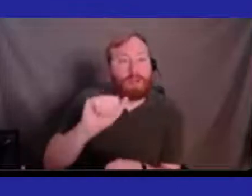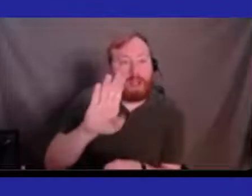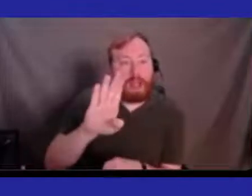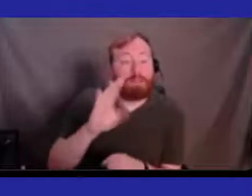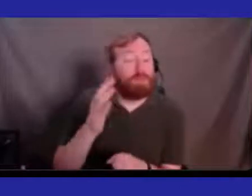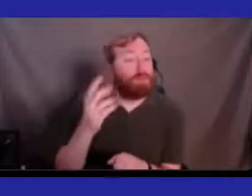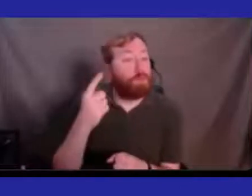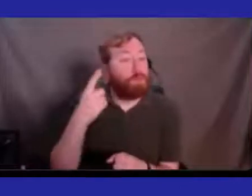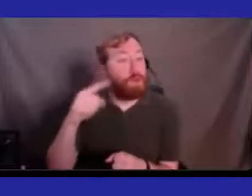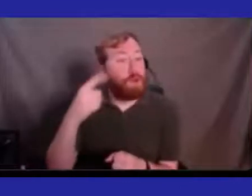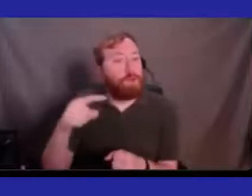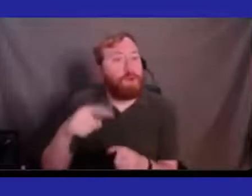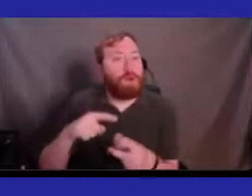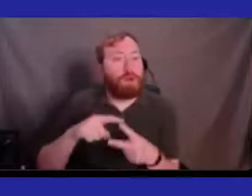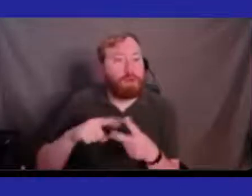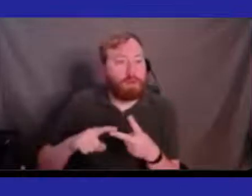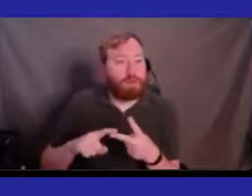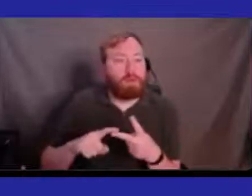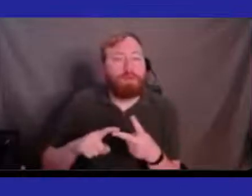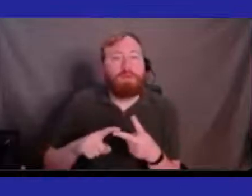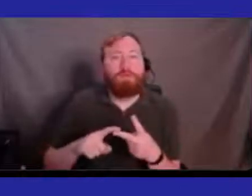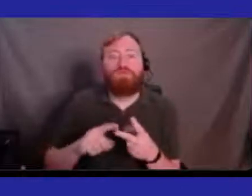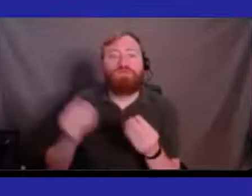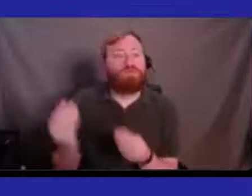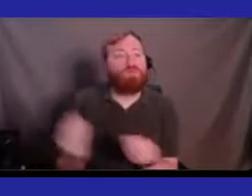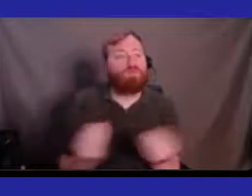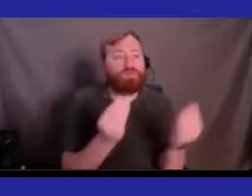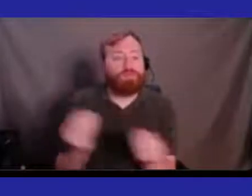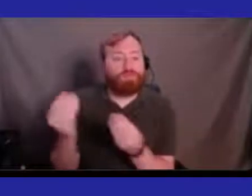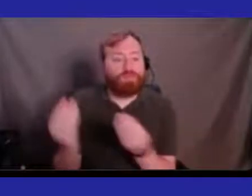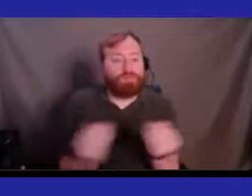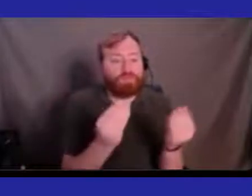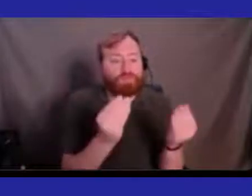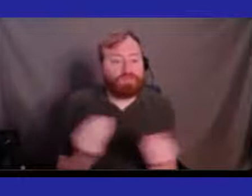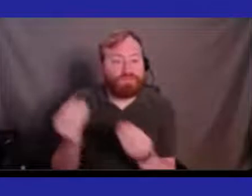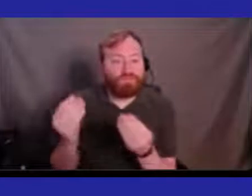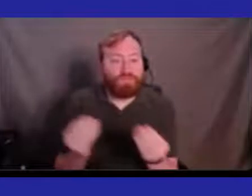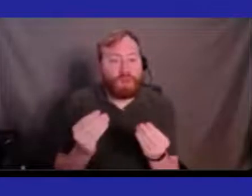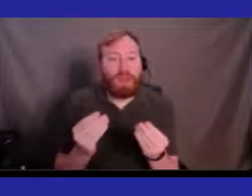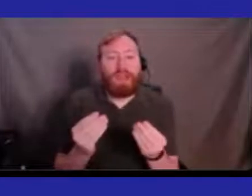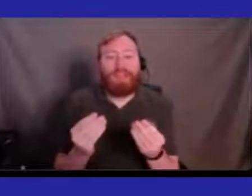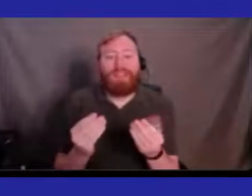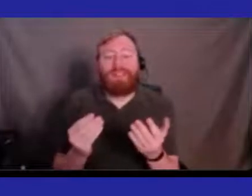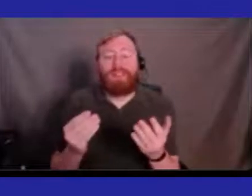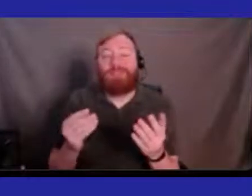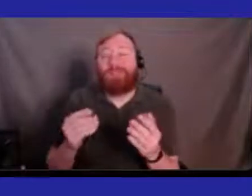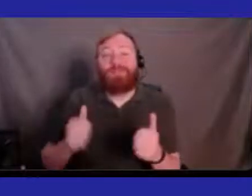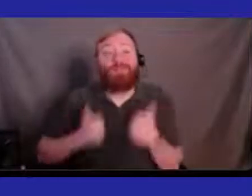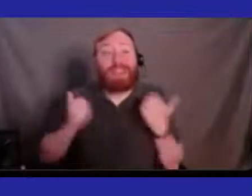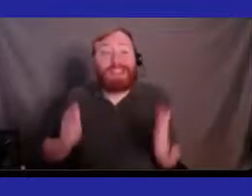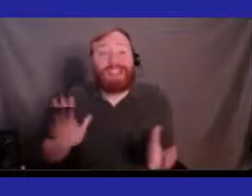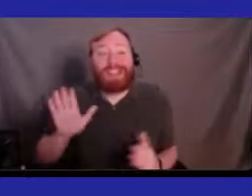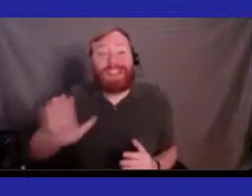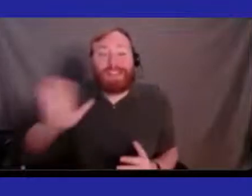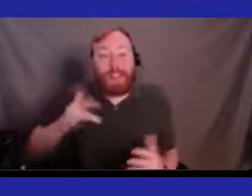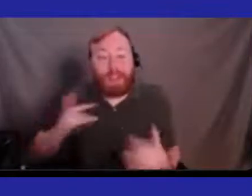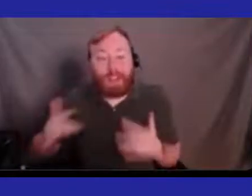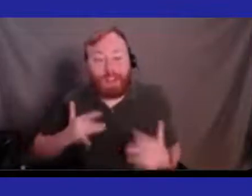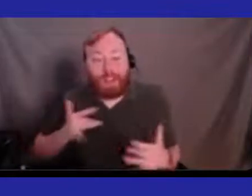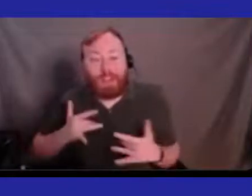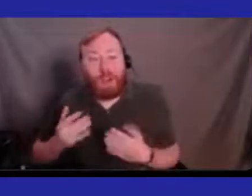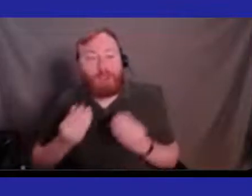conduit to bring residents' concerns to the facility in their catchment area, as well as to bring to the